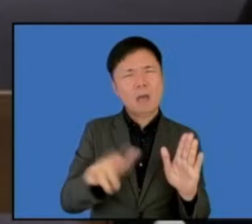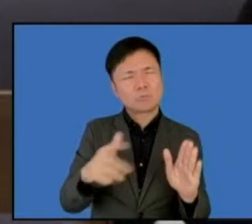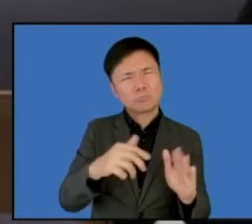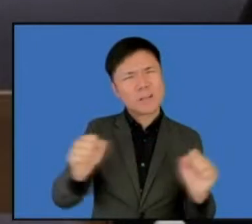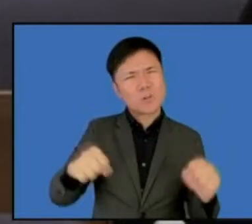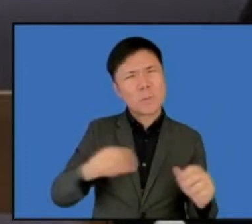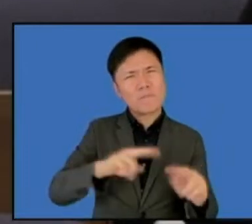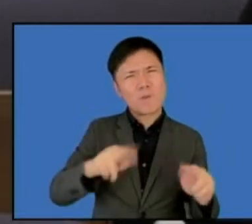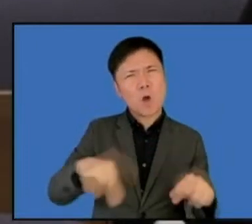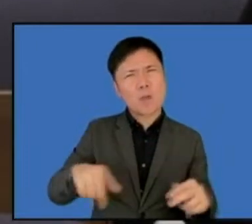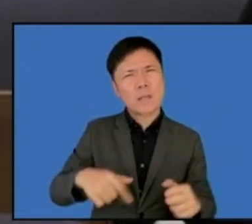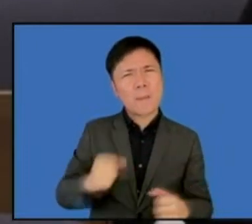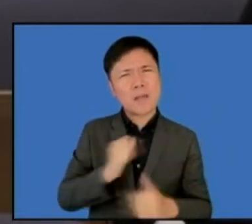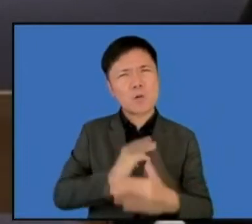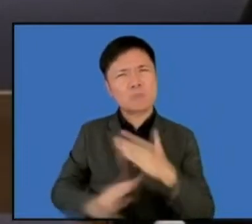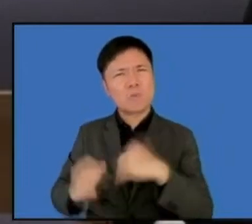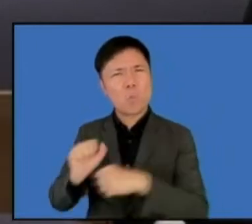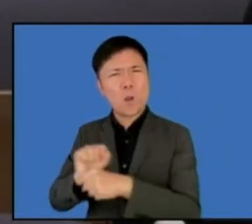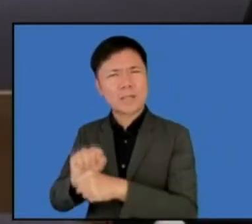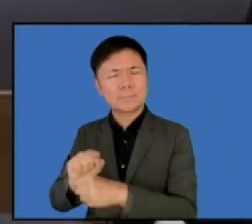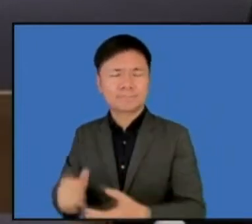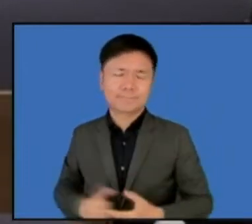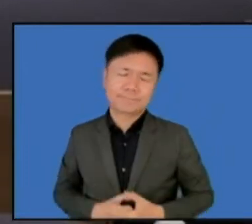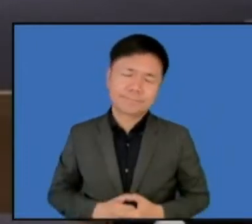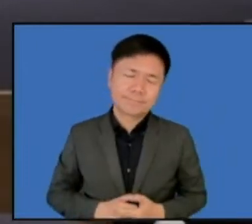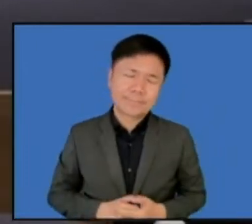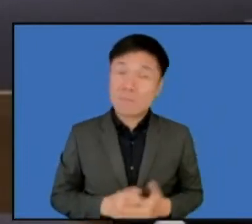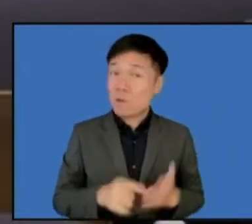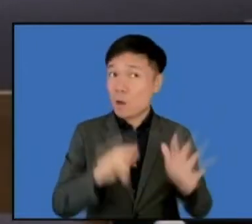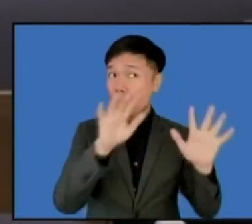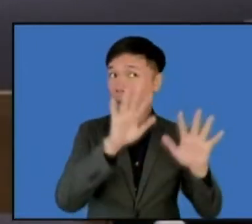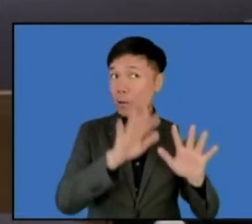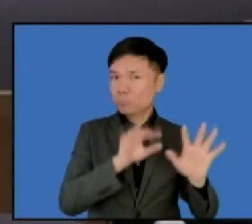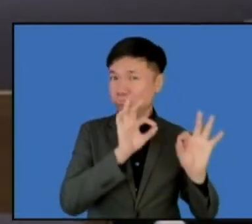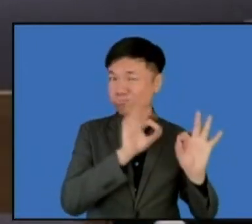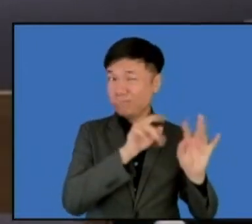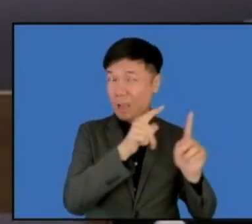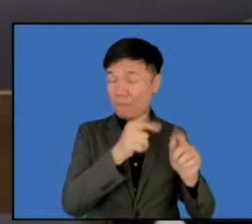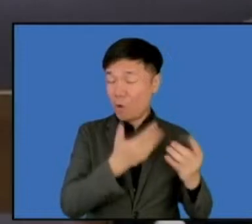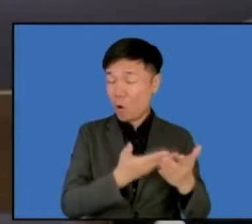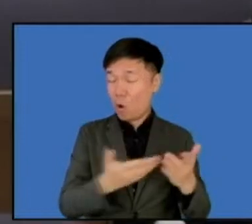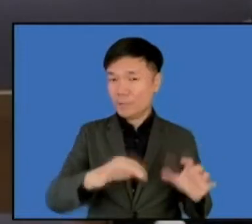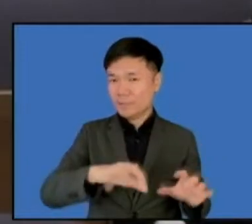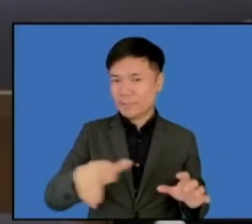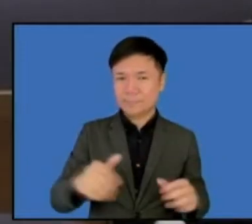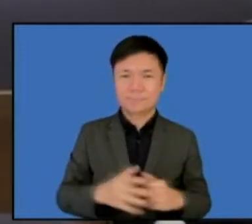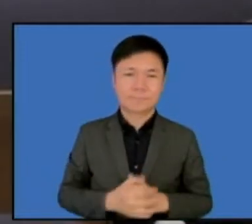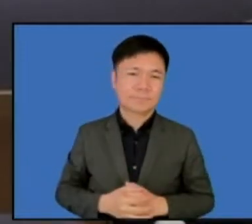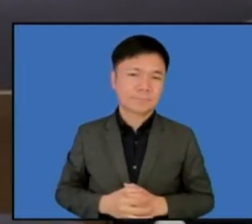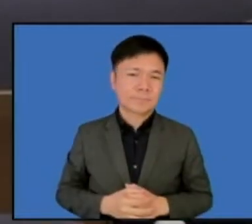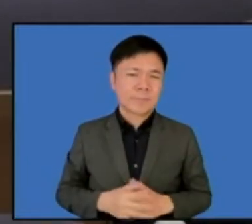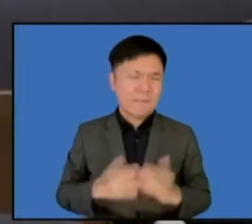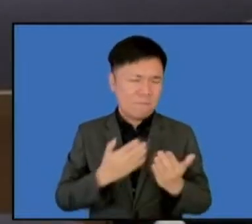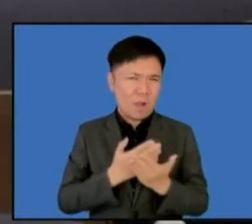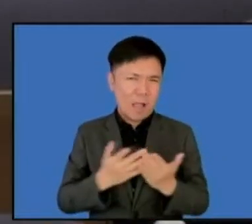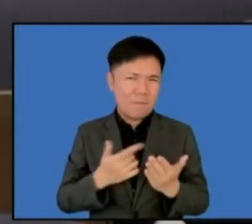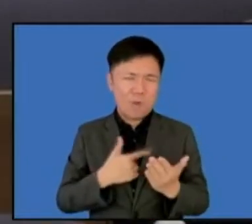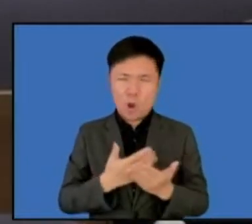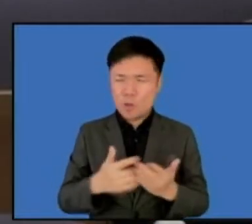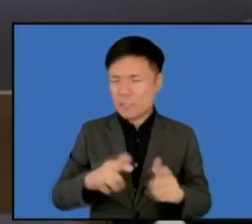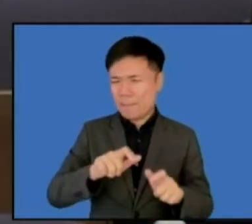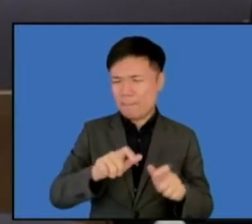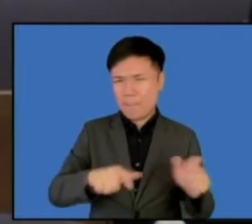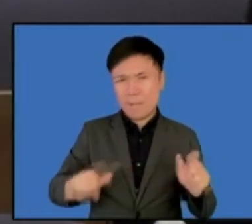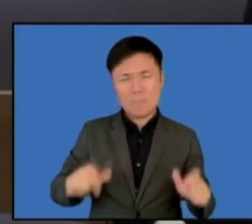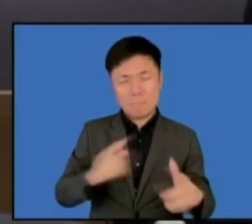also create a pathway to review climate policies of our respective countries and their intersection to migrant population. As